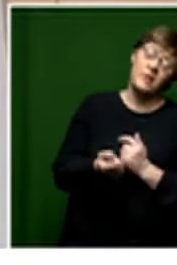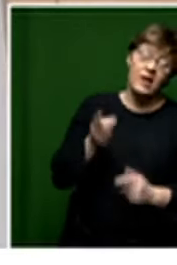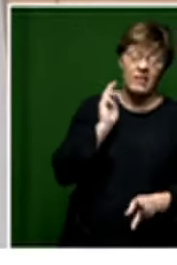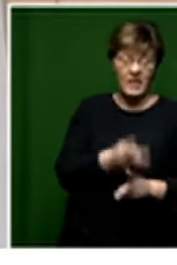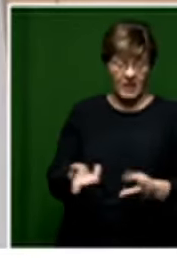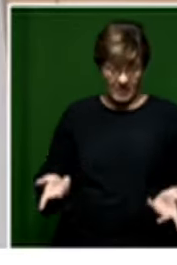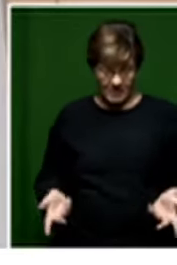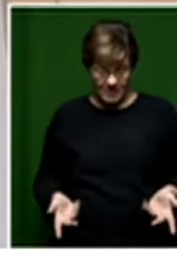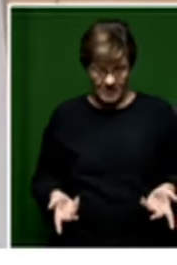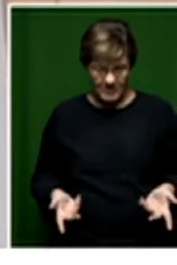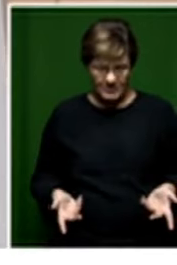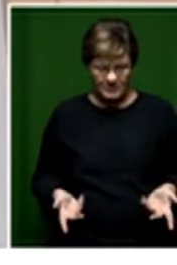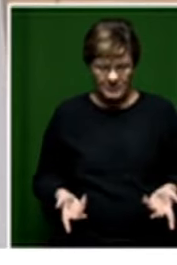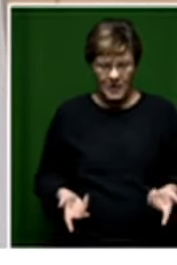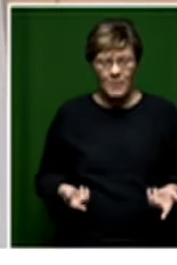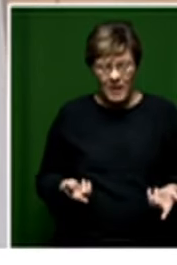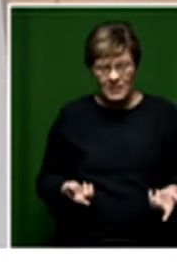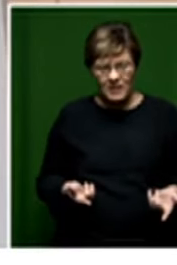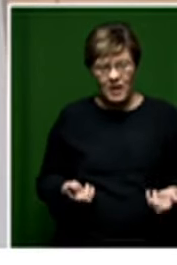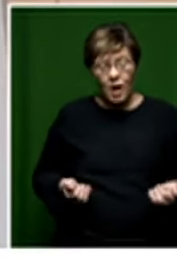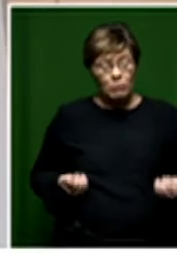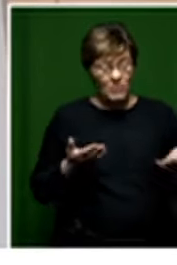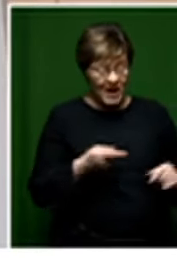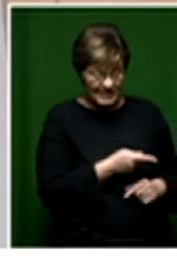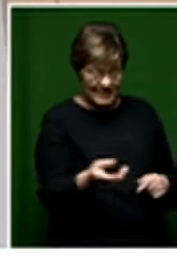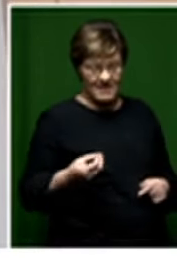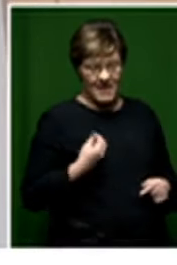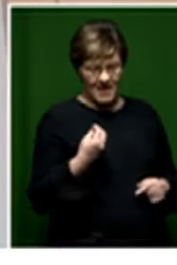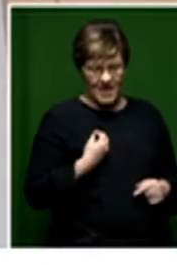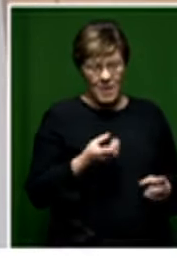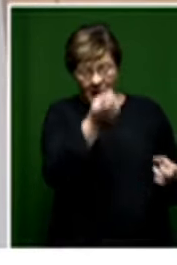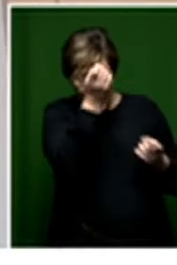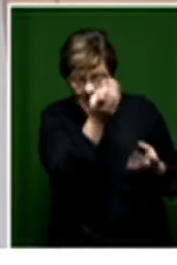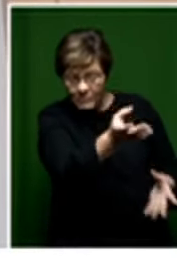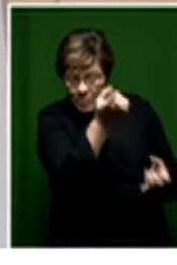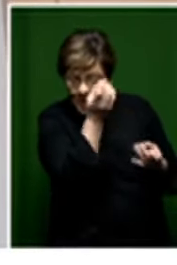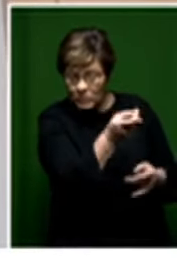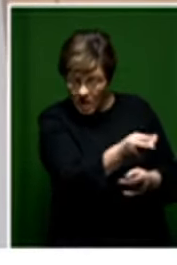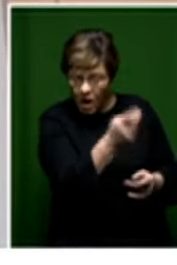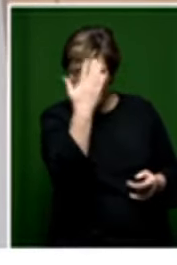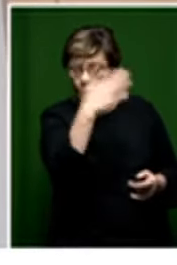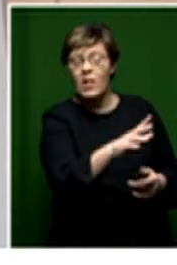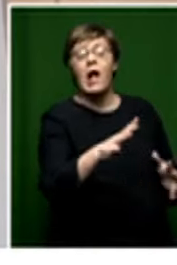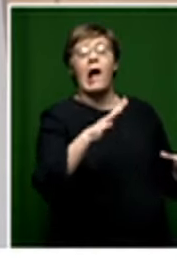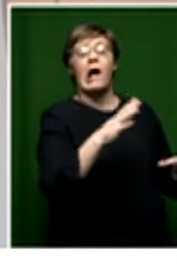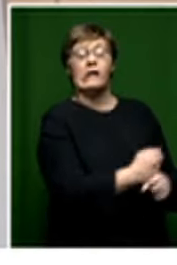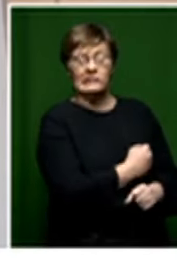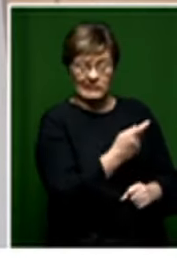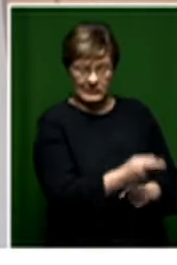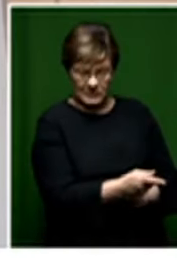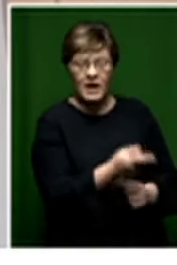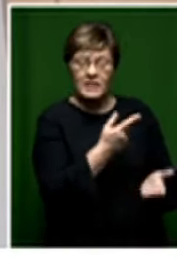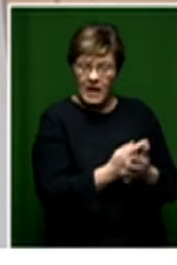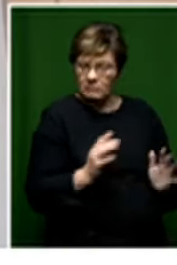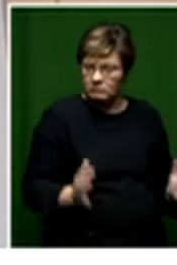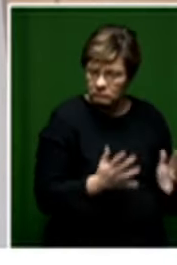really about trying to provide young South Africans with the information that they might need to